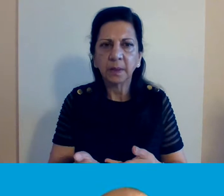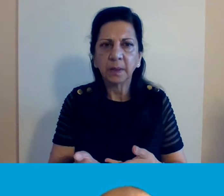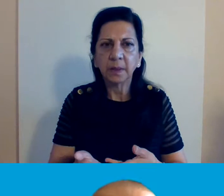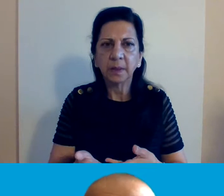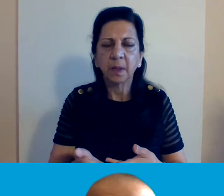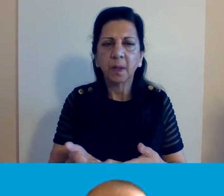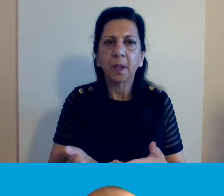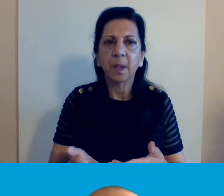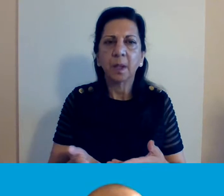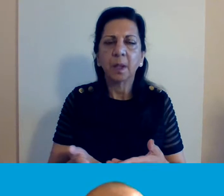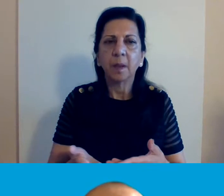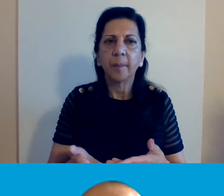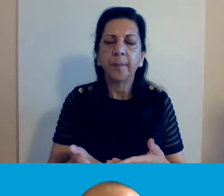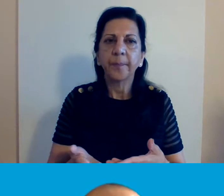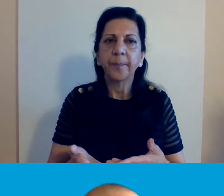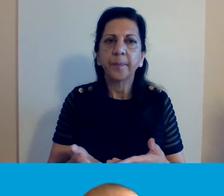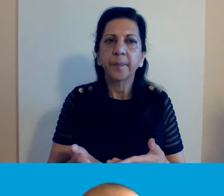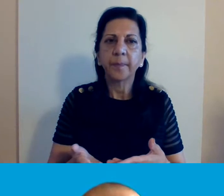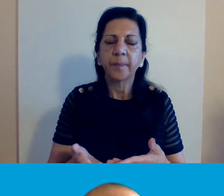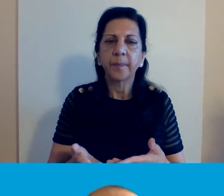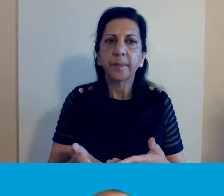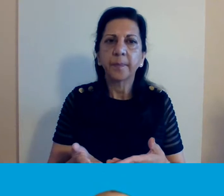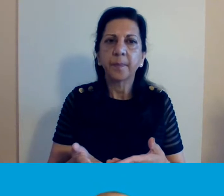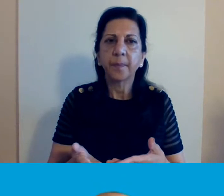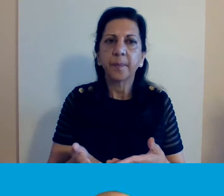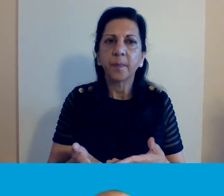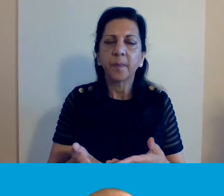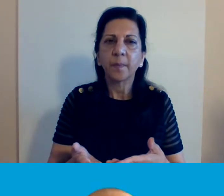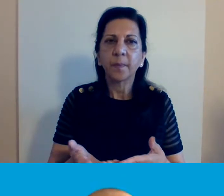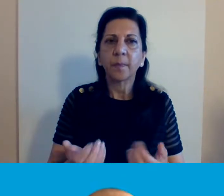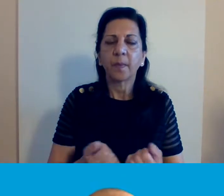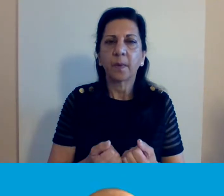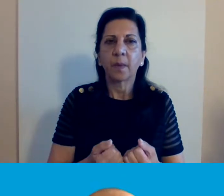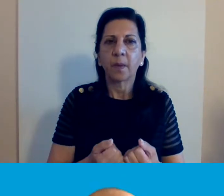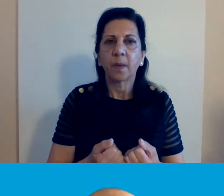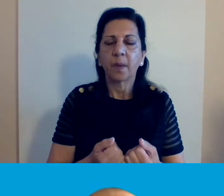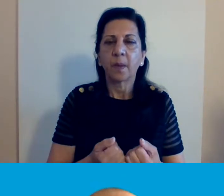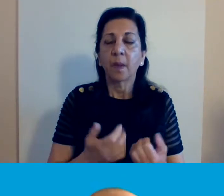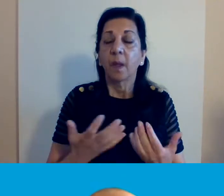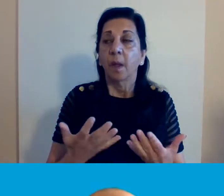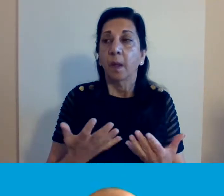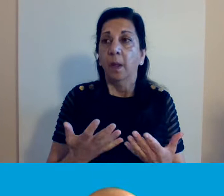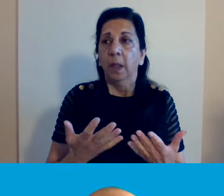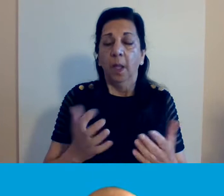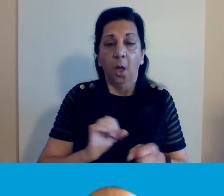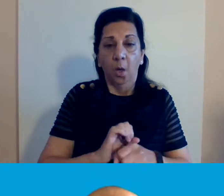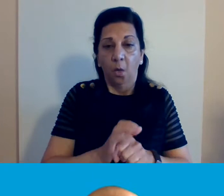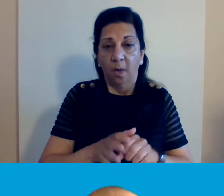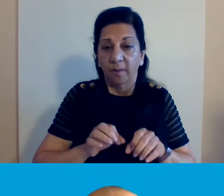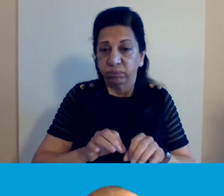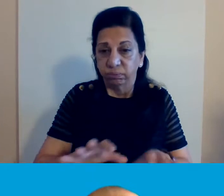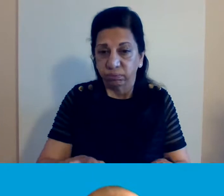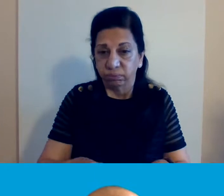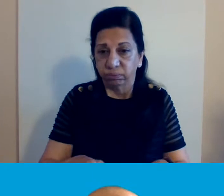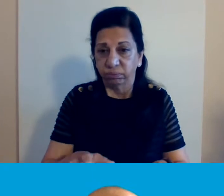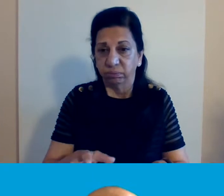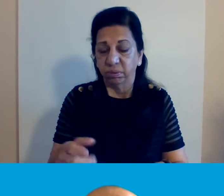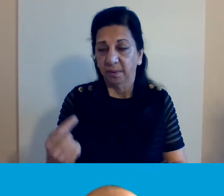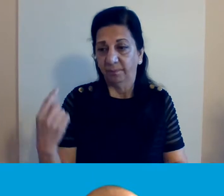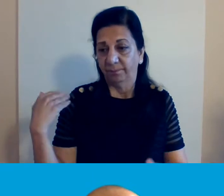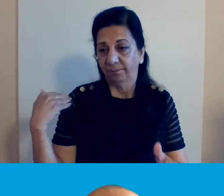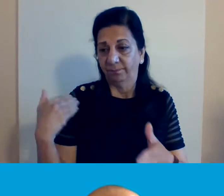answer, the first part of the answer to that is the same as the answer to the last question, which is it was an exceptional challenge at the beginning. And I know there was a cross